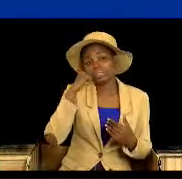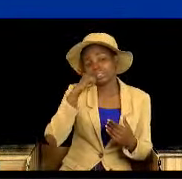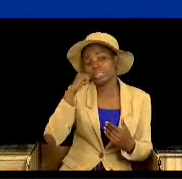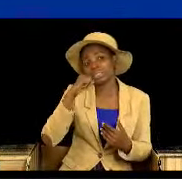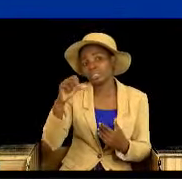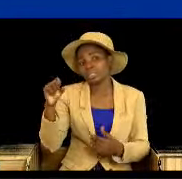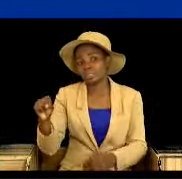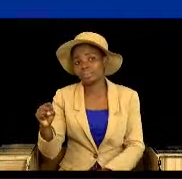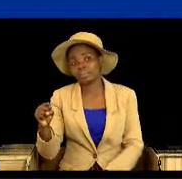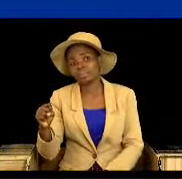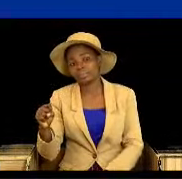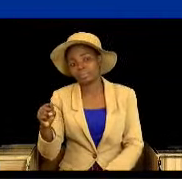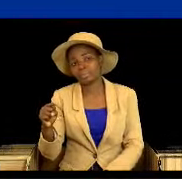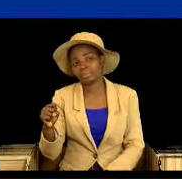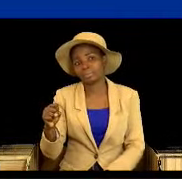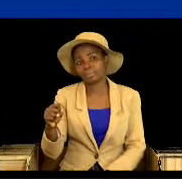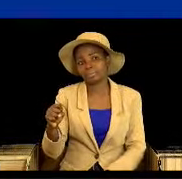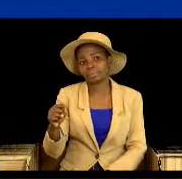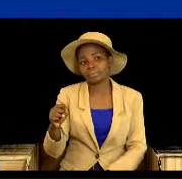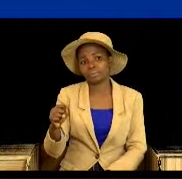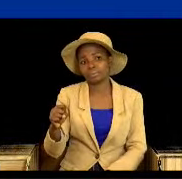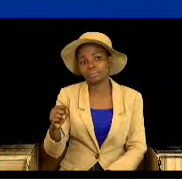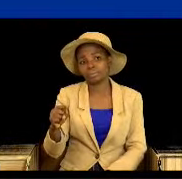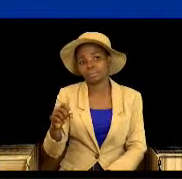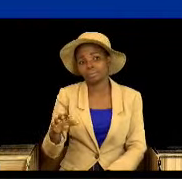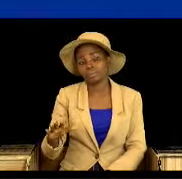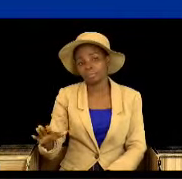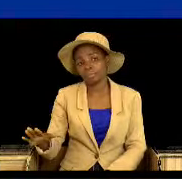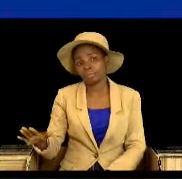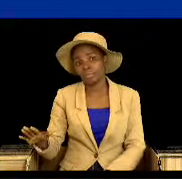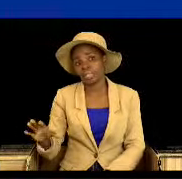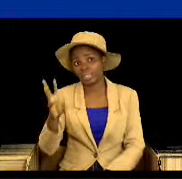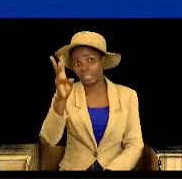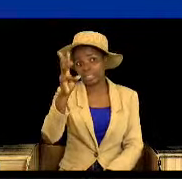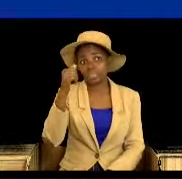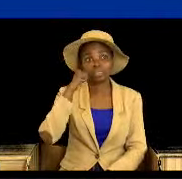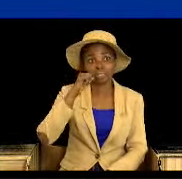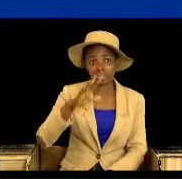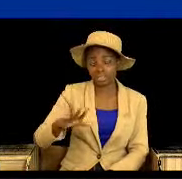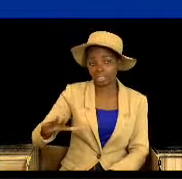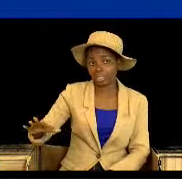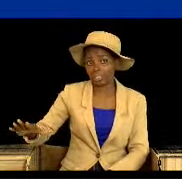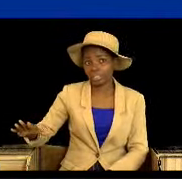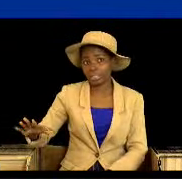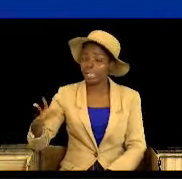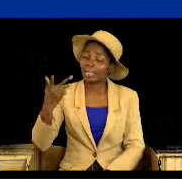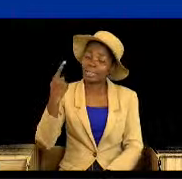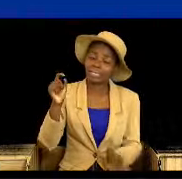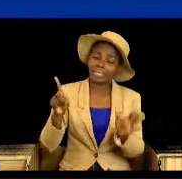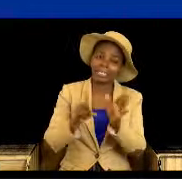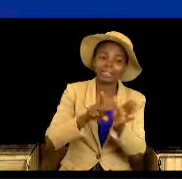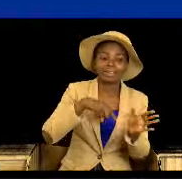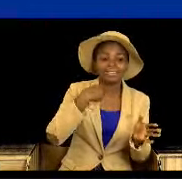girls and the inlaw said thank you so